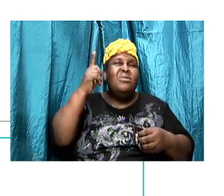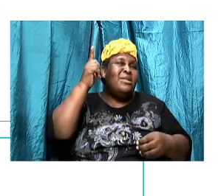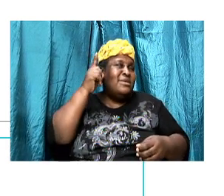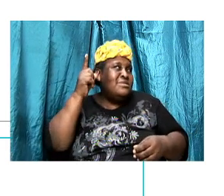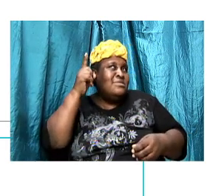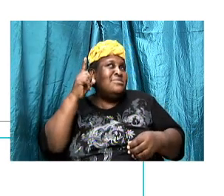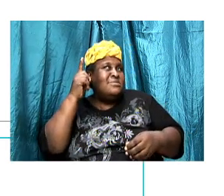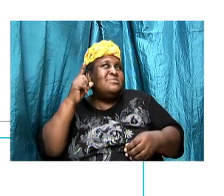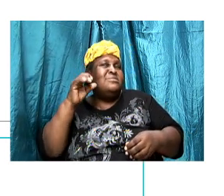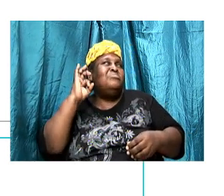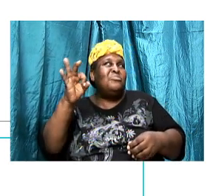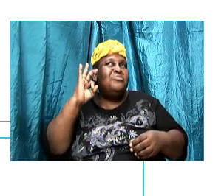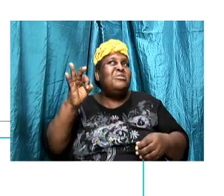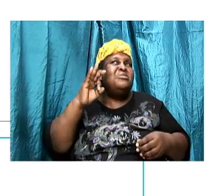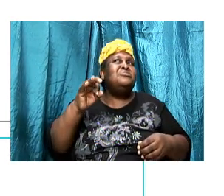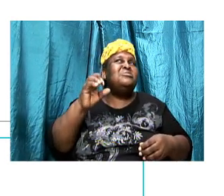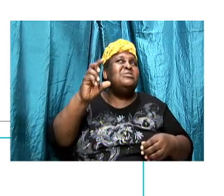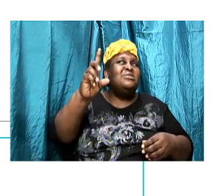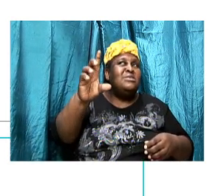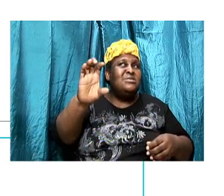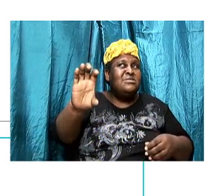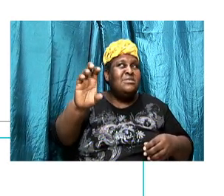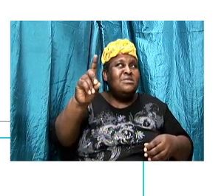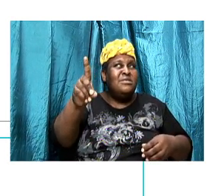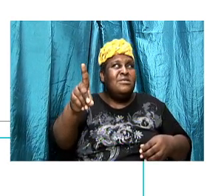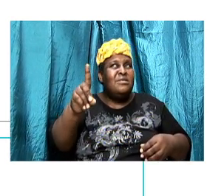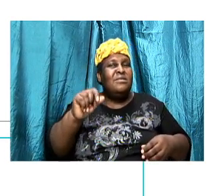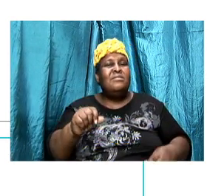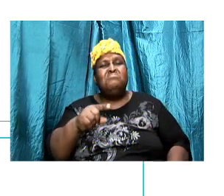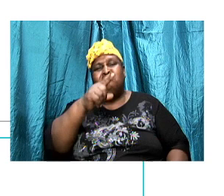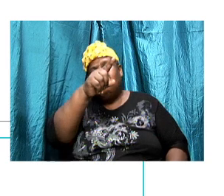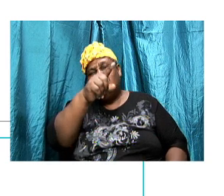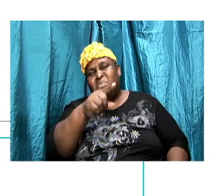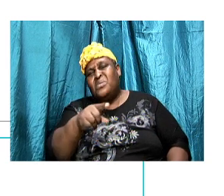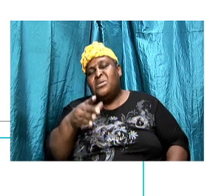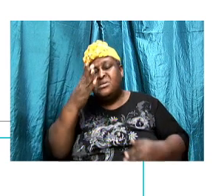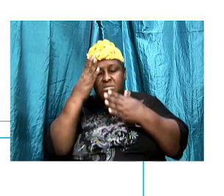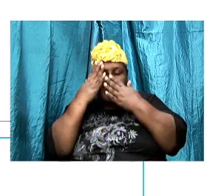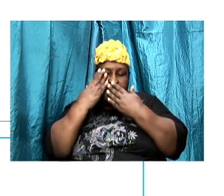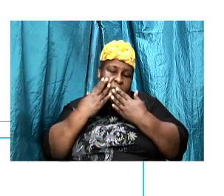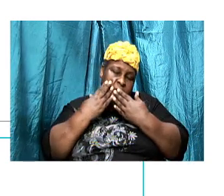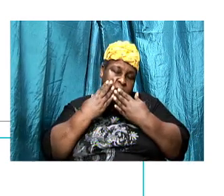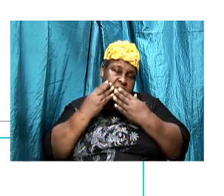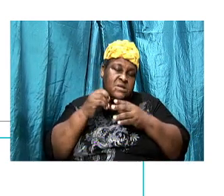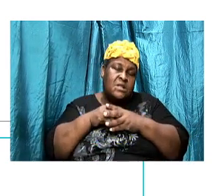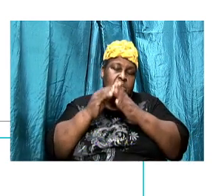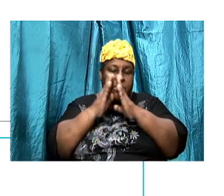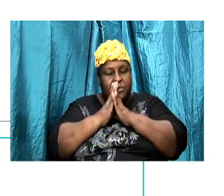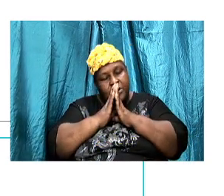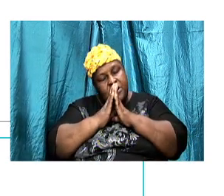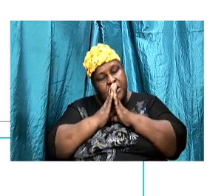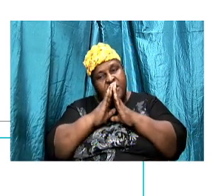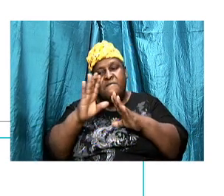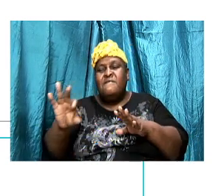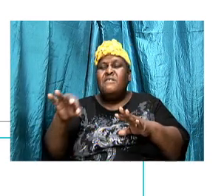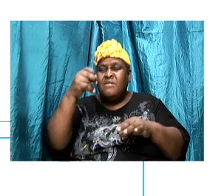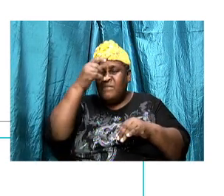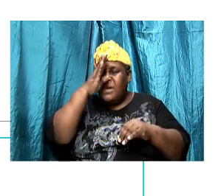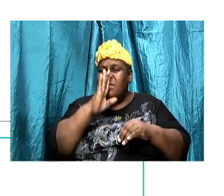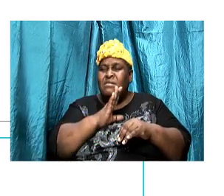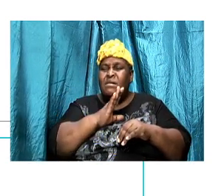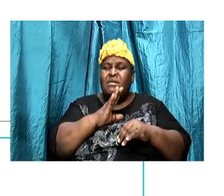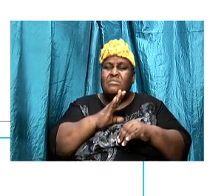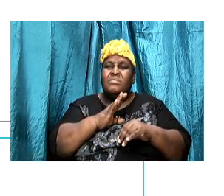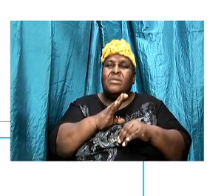sometimes when I got down, you know, instead of praying and going to try and find God, you know, I said, I'm going to